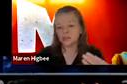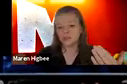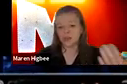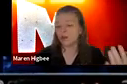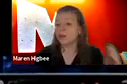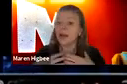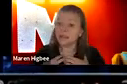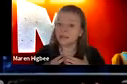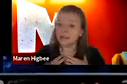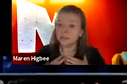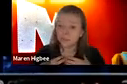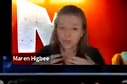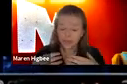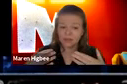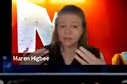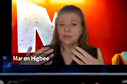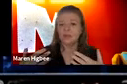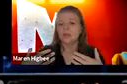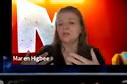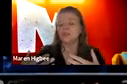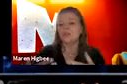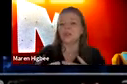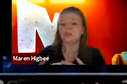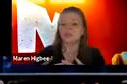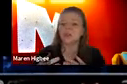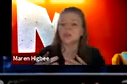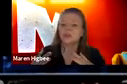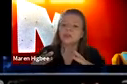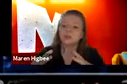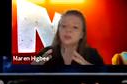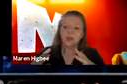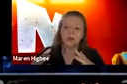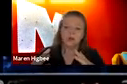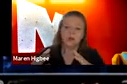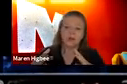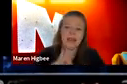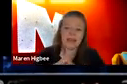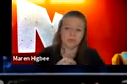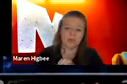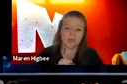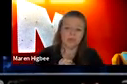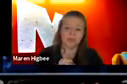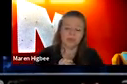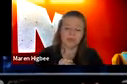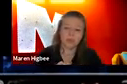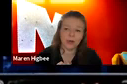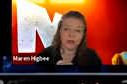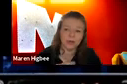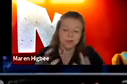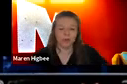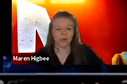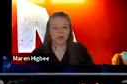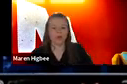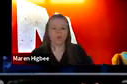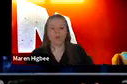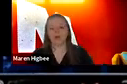area that I see as something that needs to change. So next, we're going to go to a Laura to